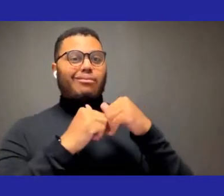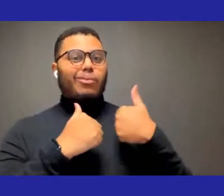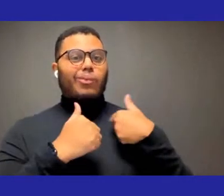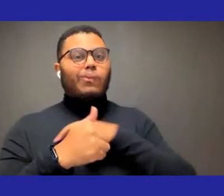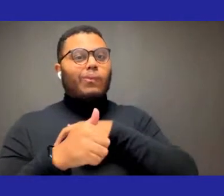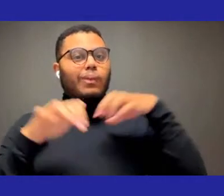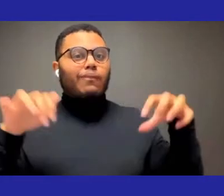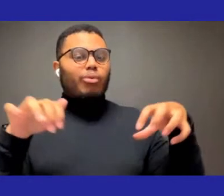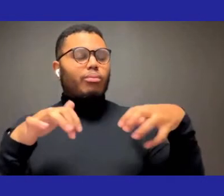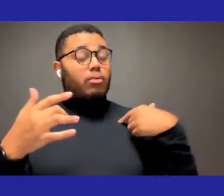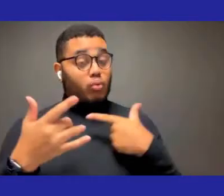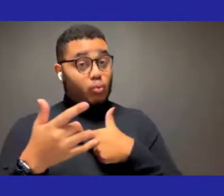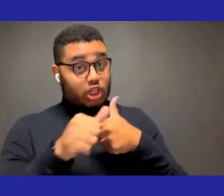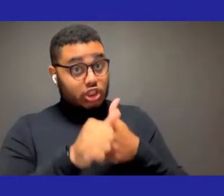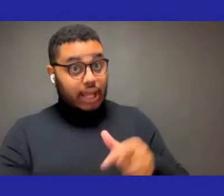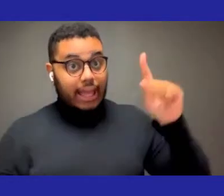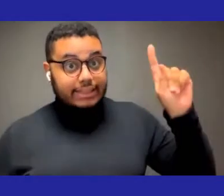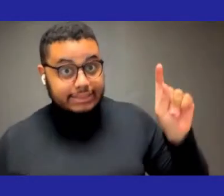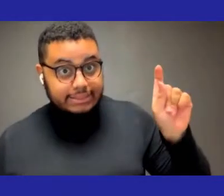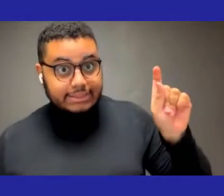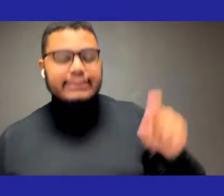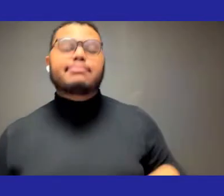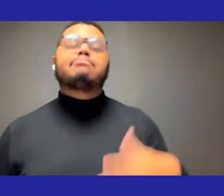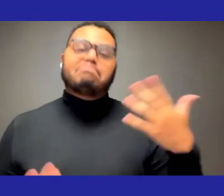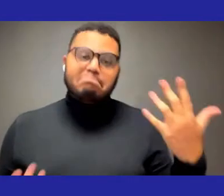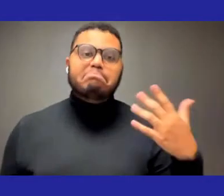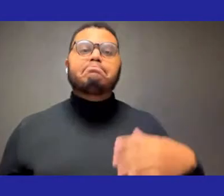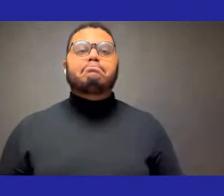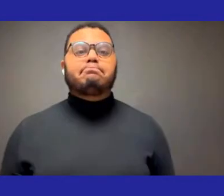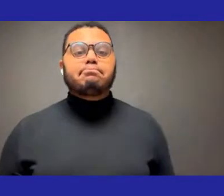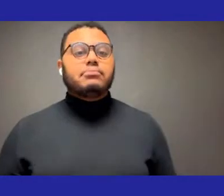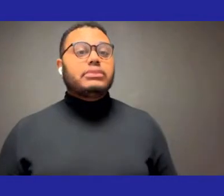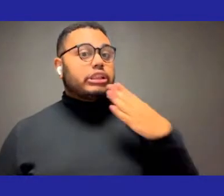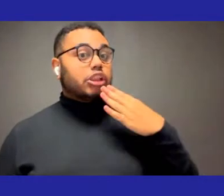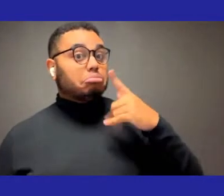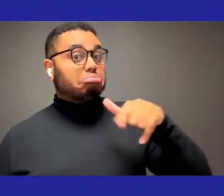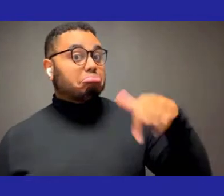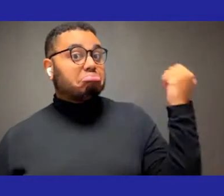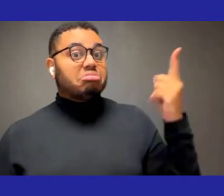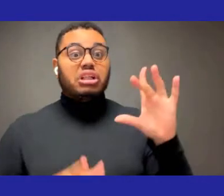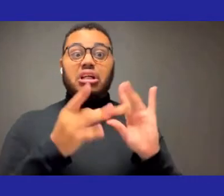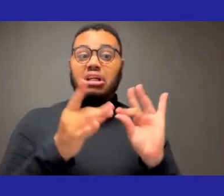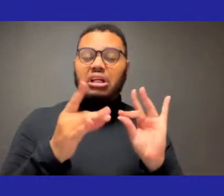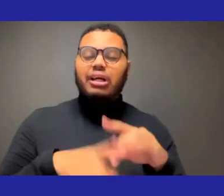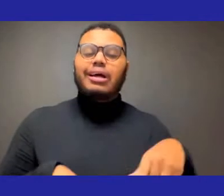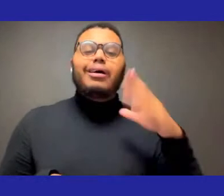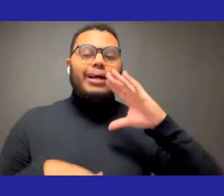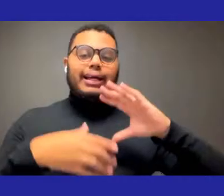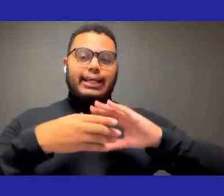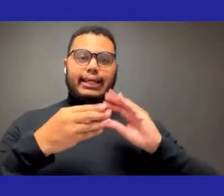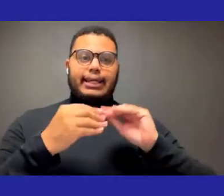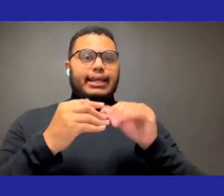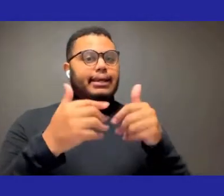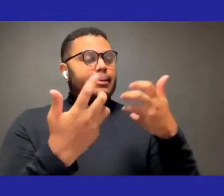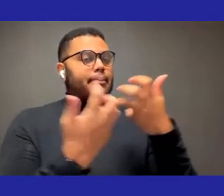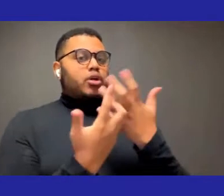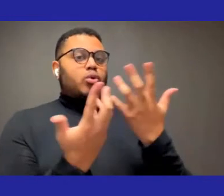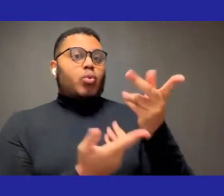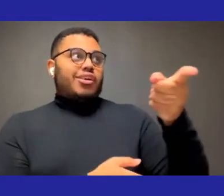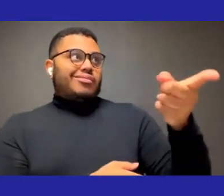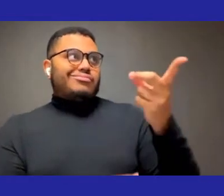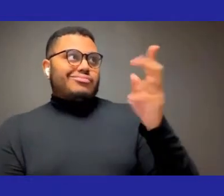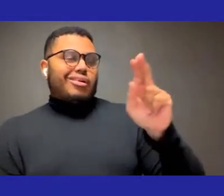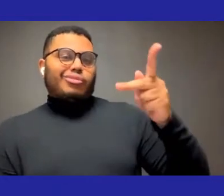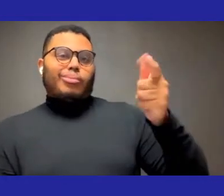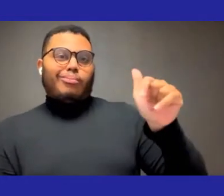track. Thanks. Any other comments? I was just going to say, in line with what Dr. Pagan was saying, recruitment